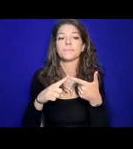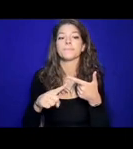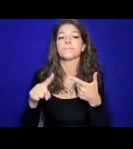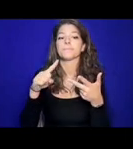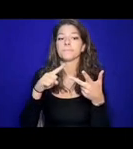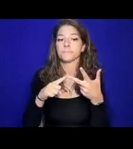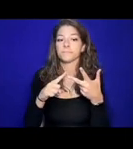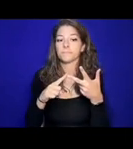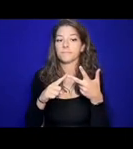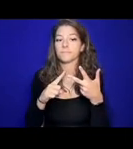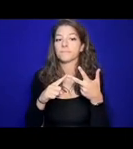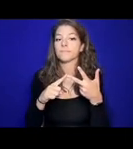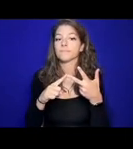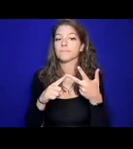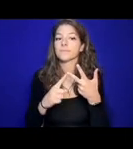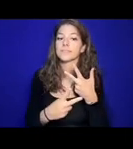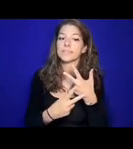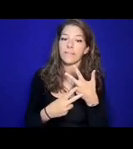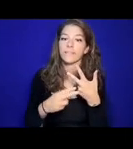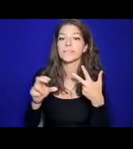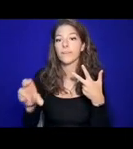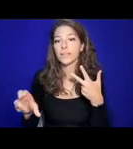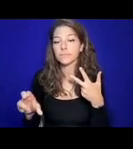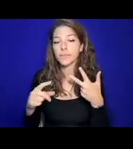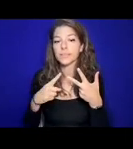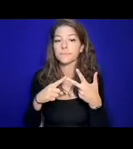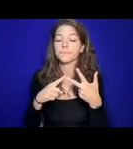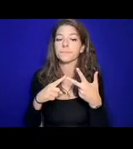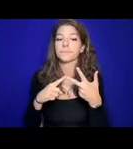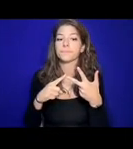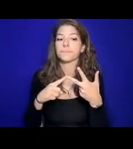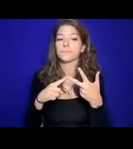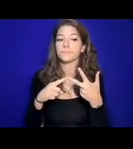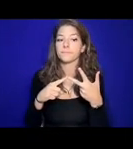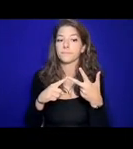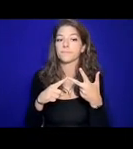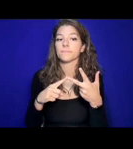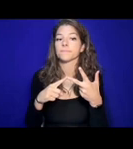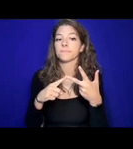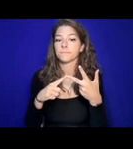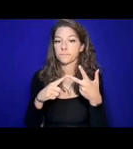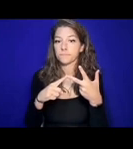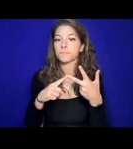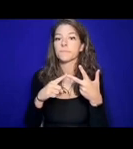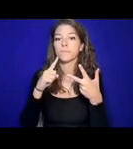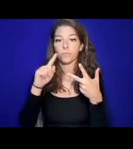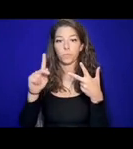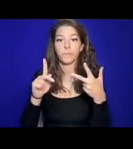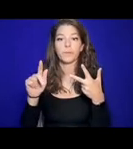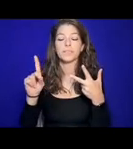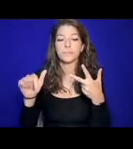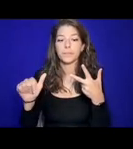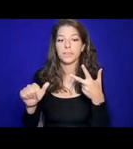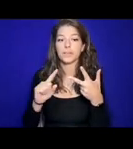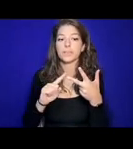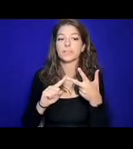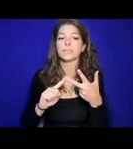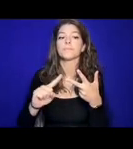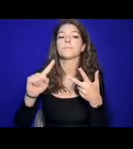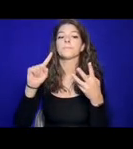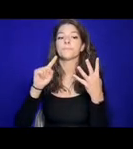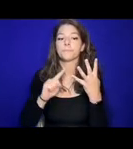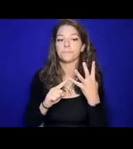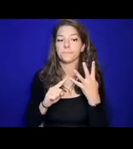2016. An ABLE account is a savings or an investment account that is designed exclusively for people with